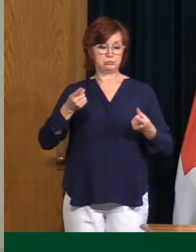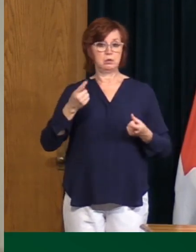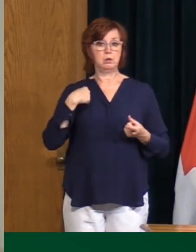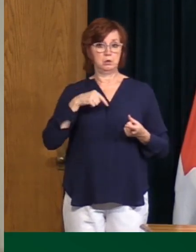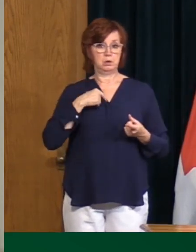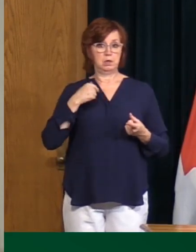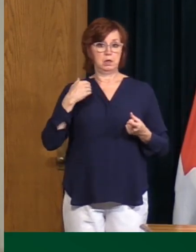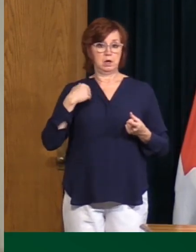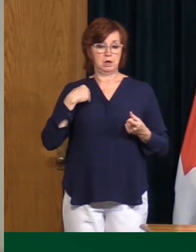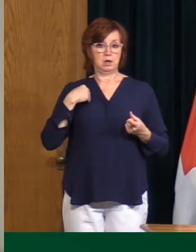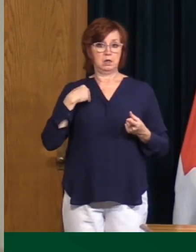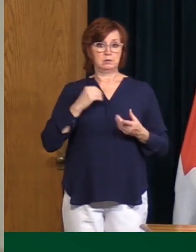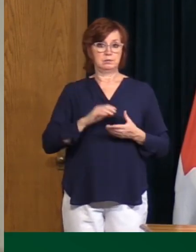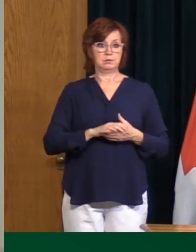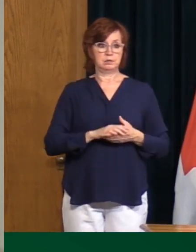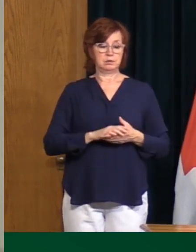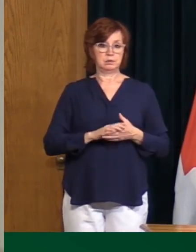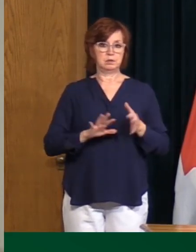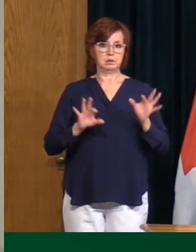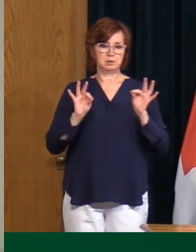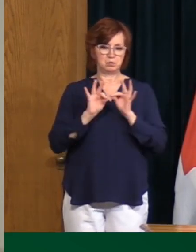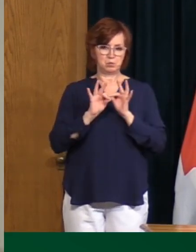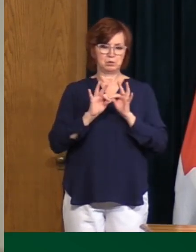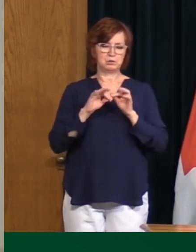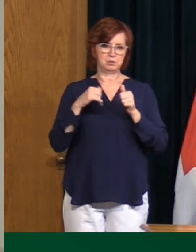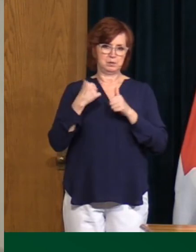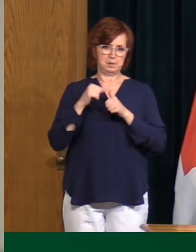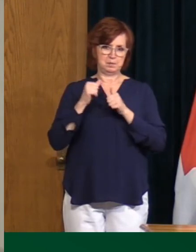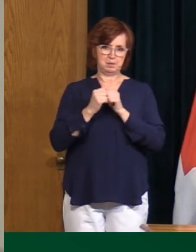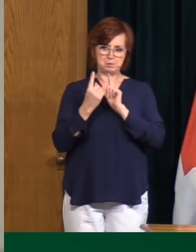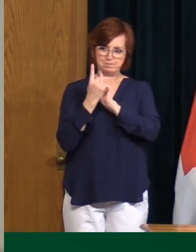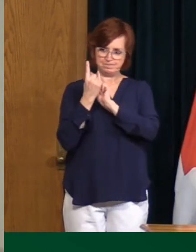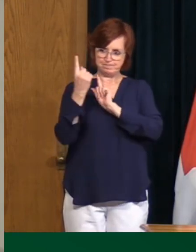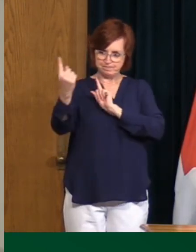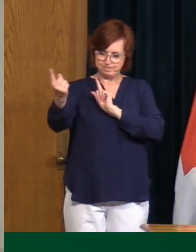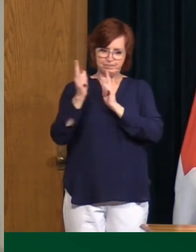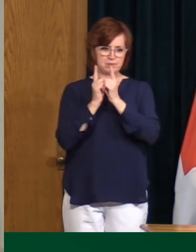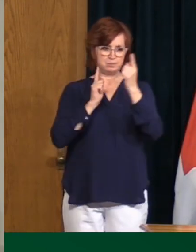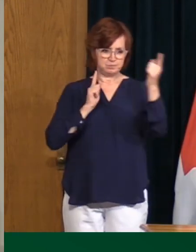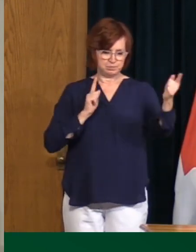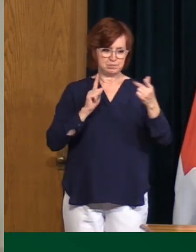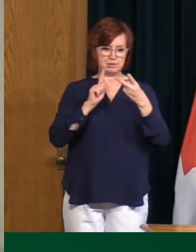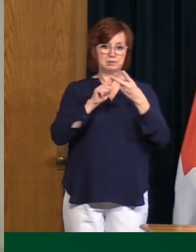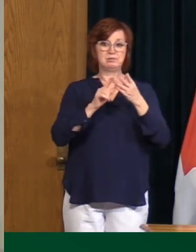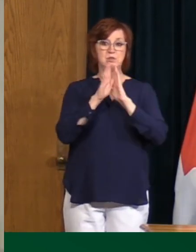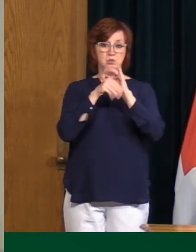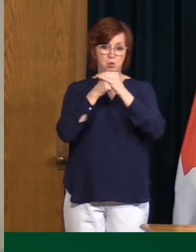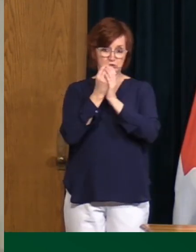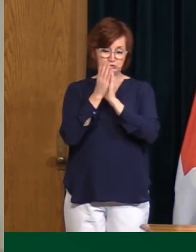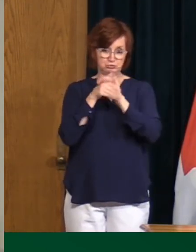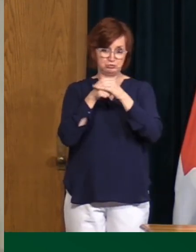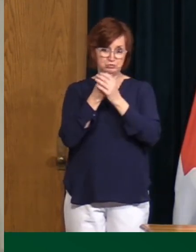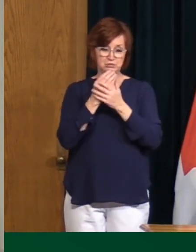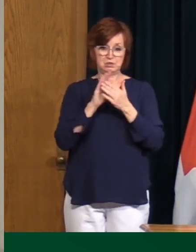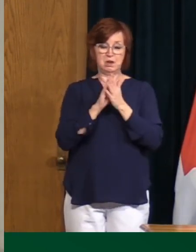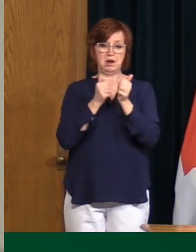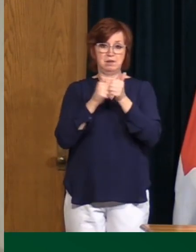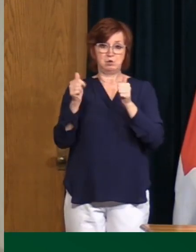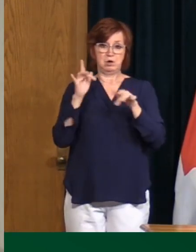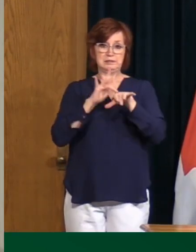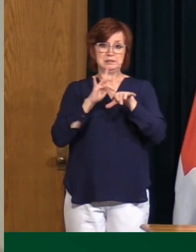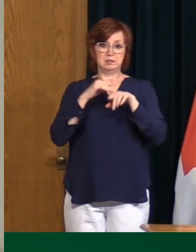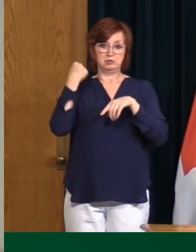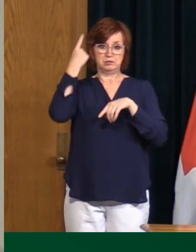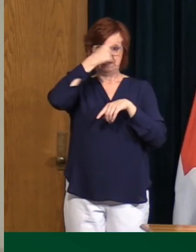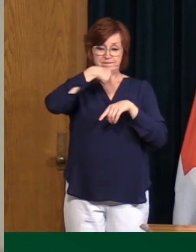still can and must maintain that physical distancing, attention to hand hygiene, not touching our eyes, nose, and mouth while we're out